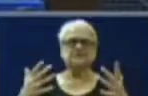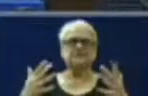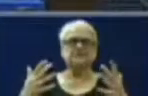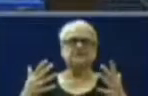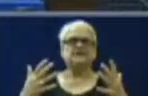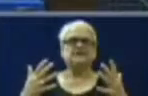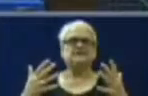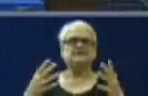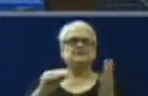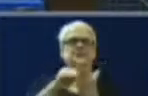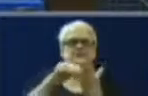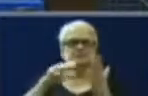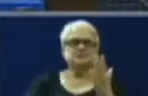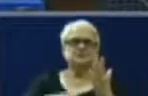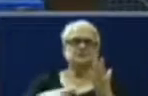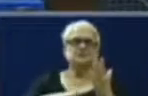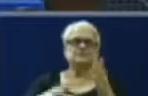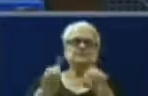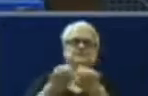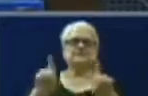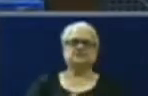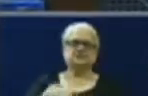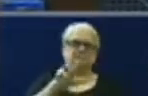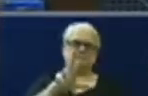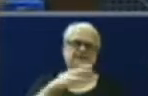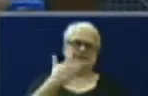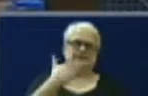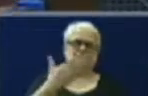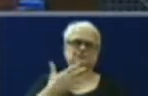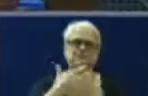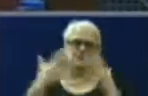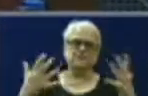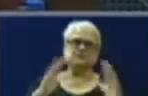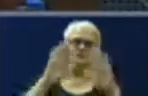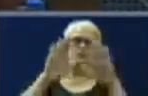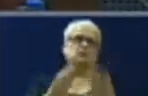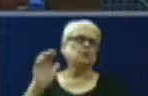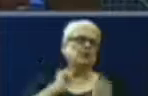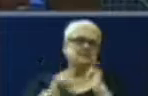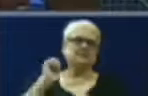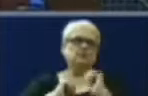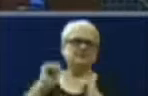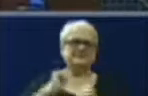the students of District 3. What a great performance.